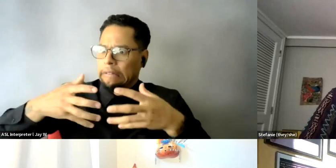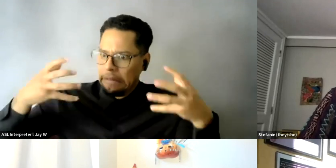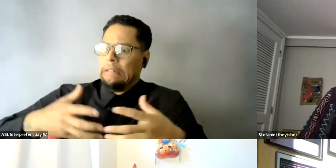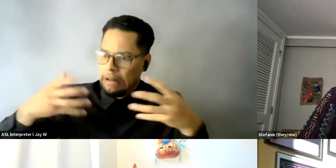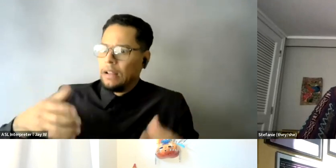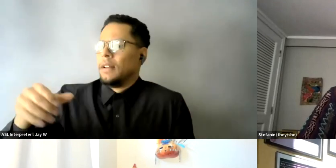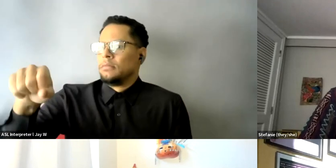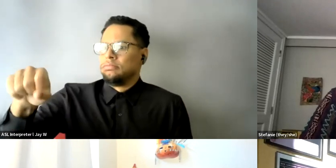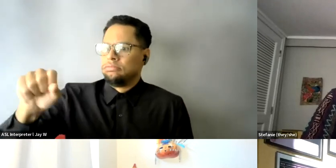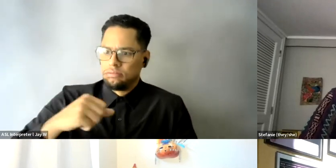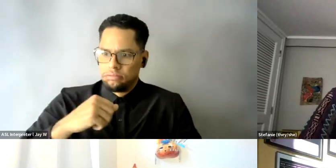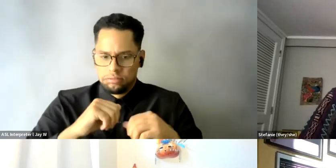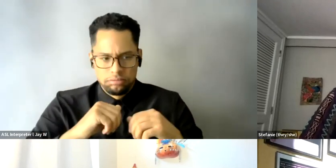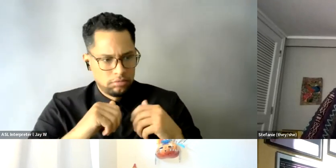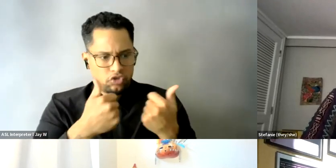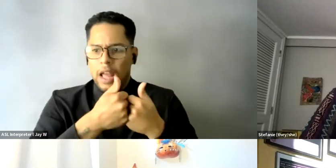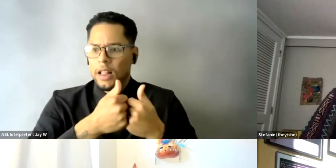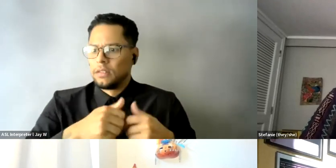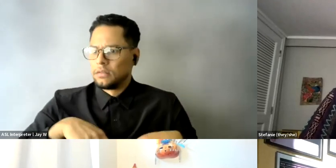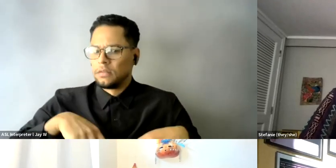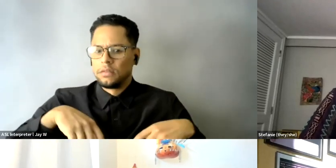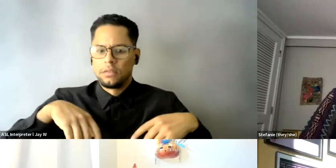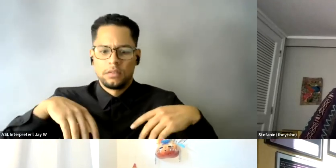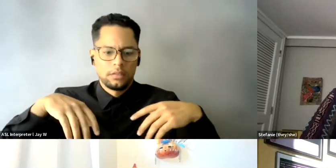There's been a lot of challenges or pitfalls. I mean, I think that